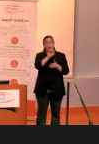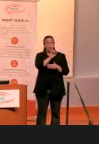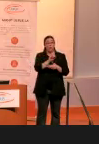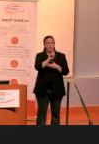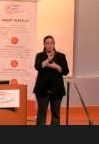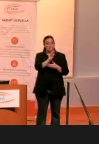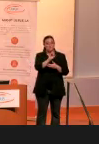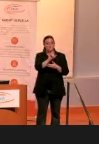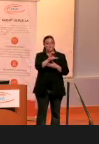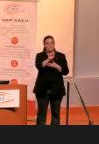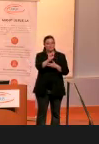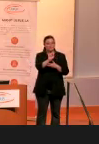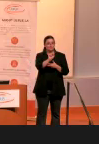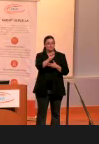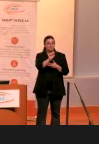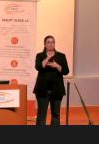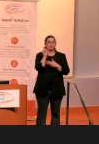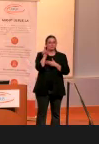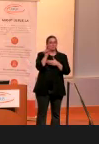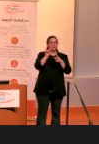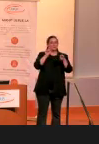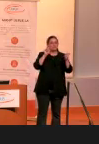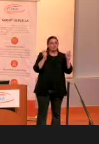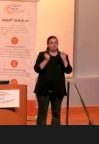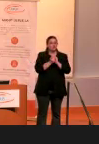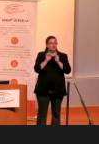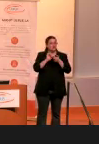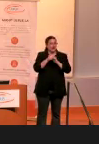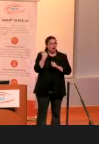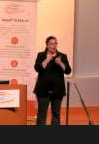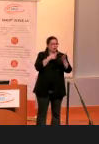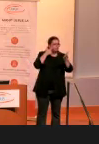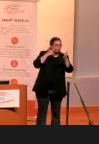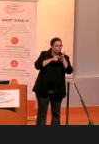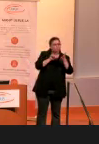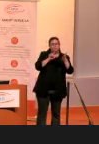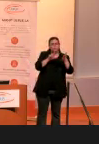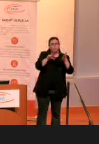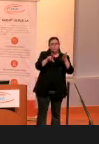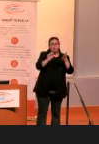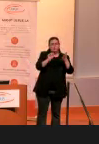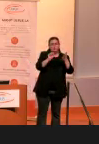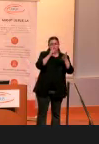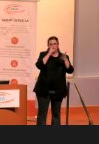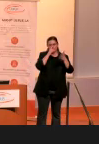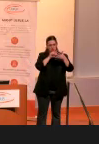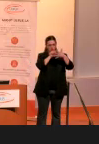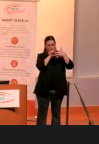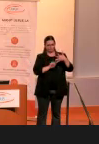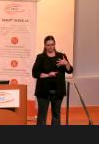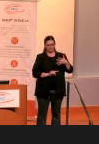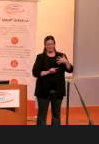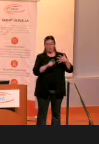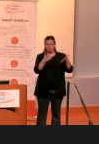changed the ability to detect lupus activity in the way of subsets. In other words, can